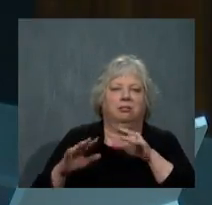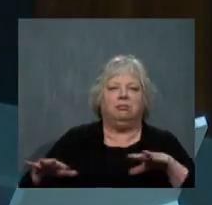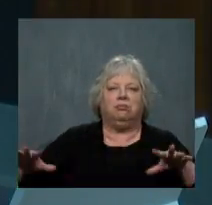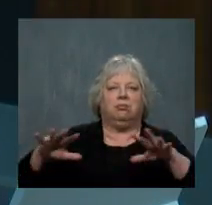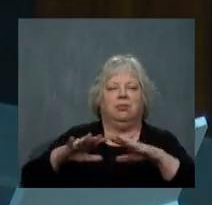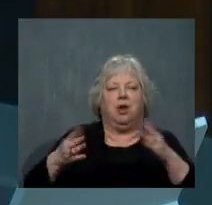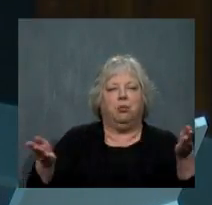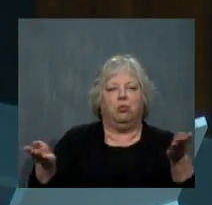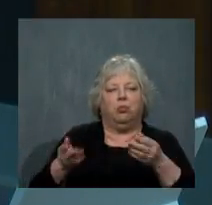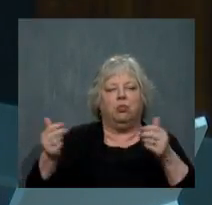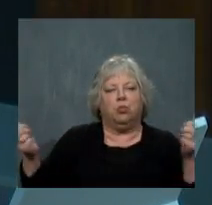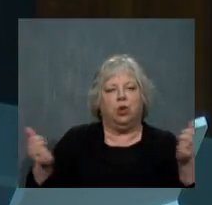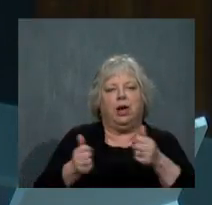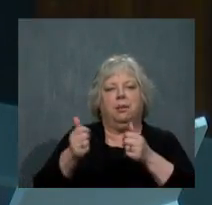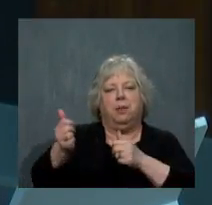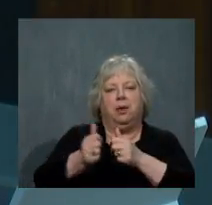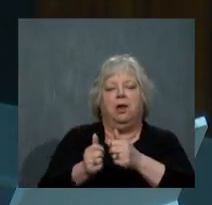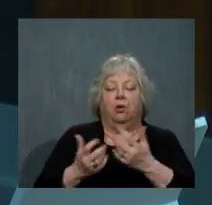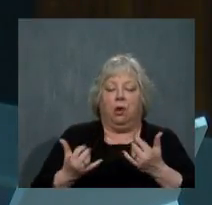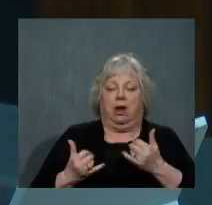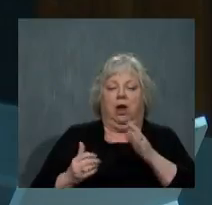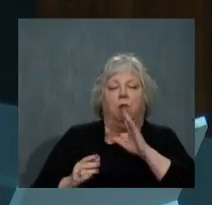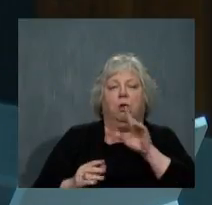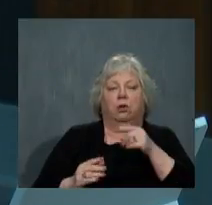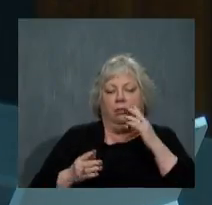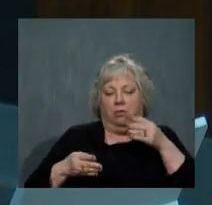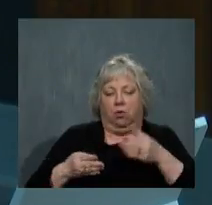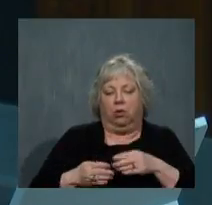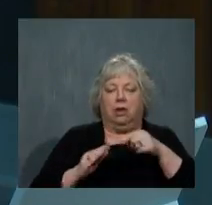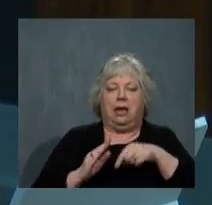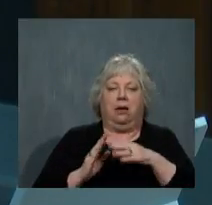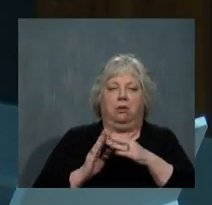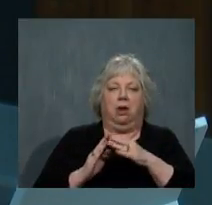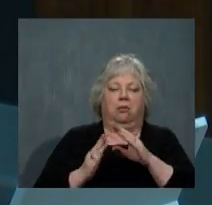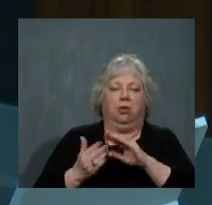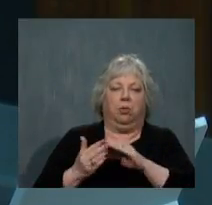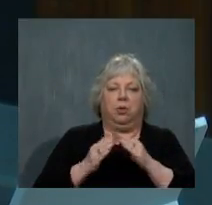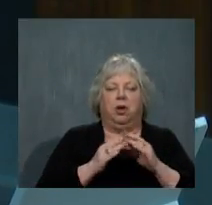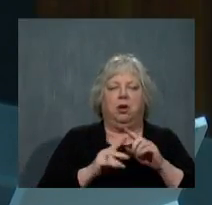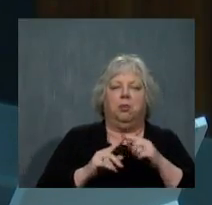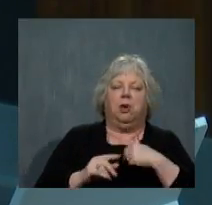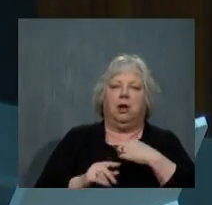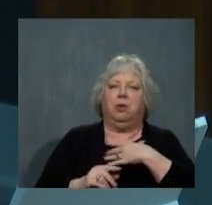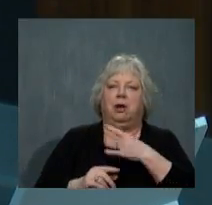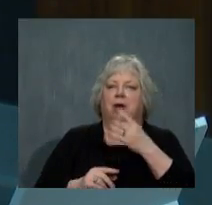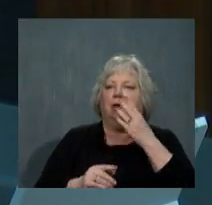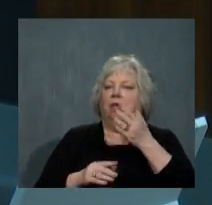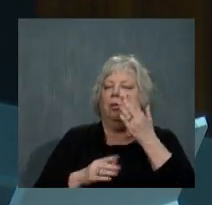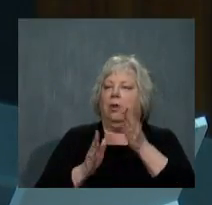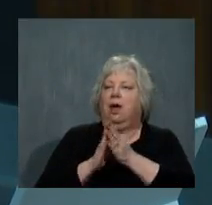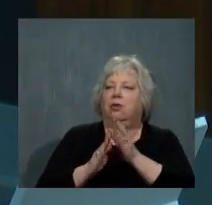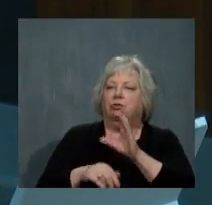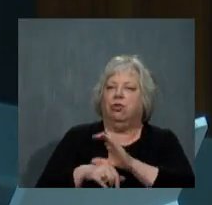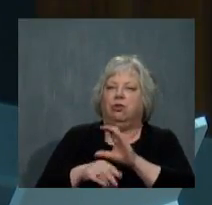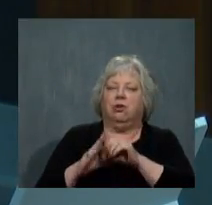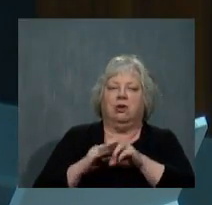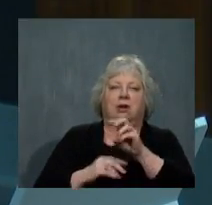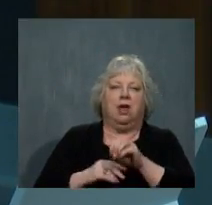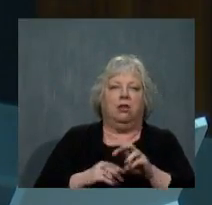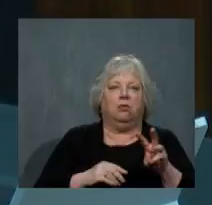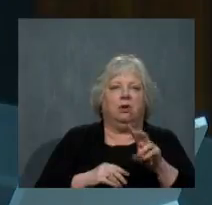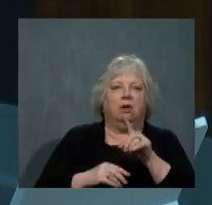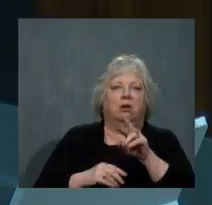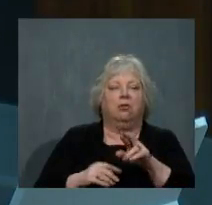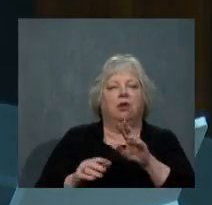We're talking about the downtown community. But I would like to see Southwest be brought in by asking the churches to provide their vans